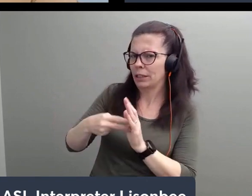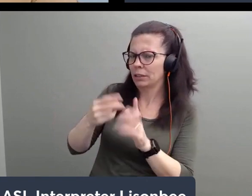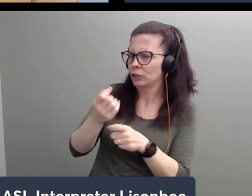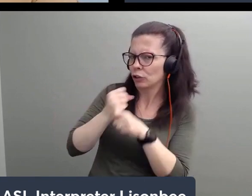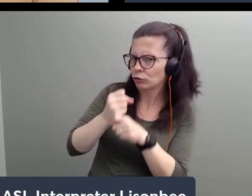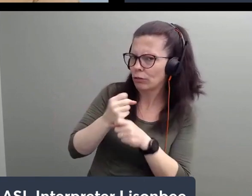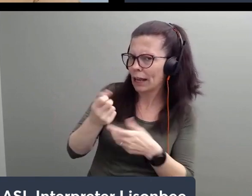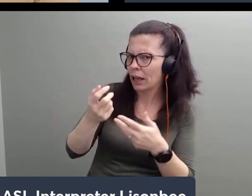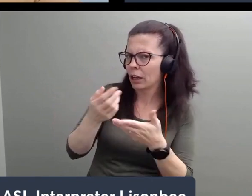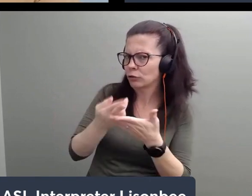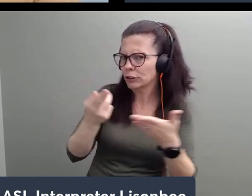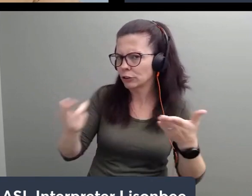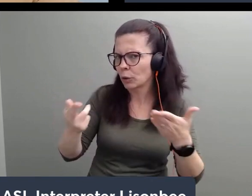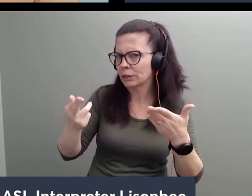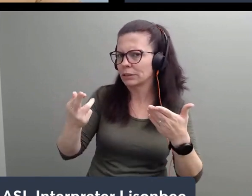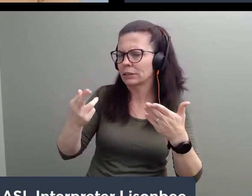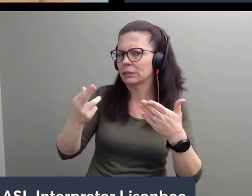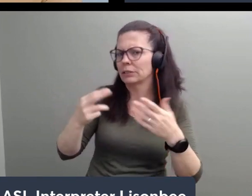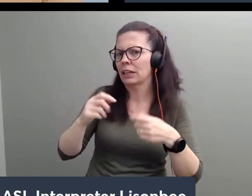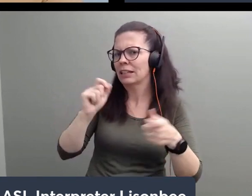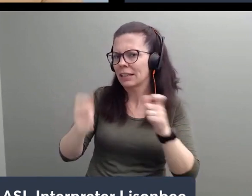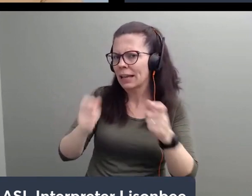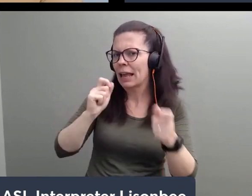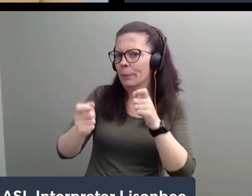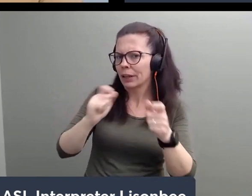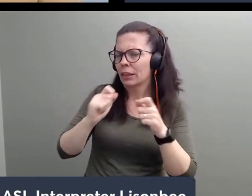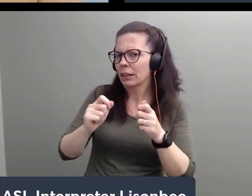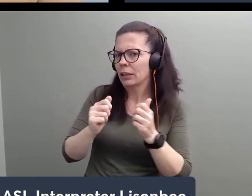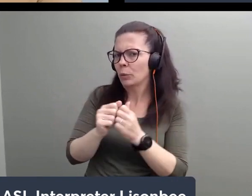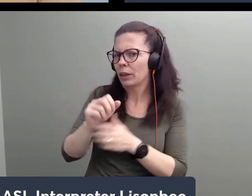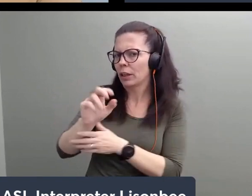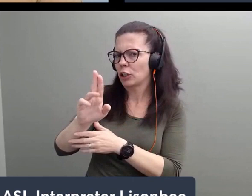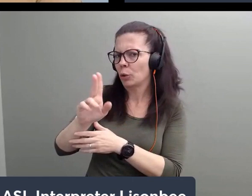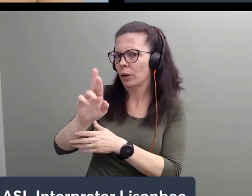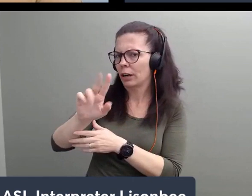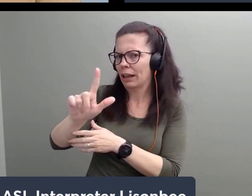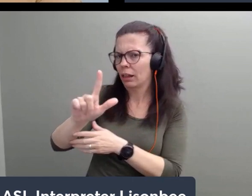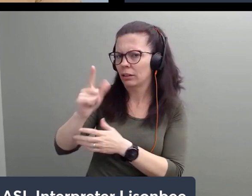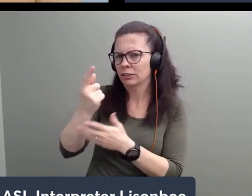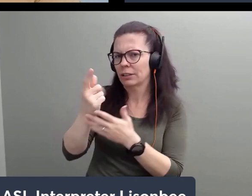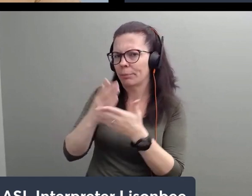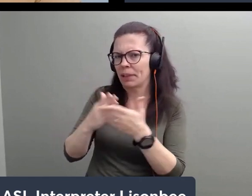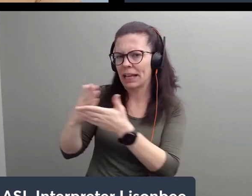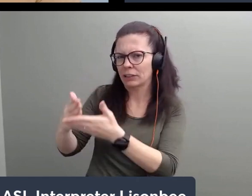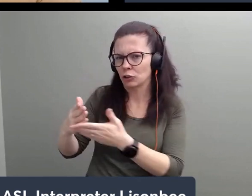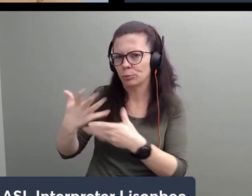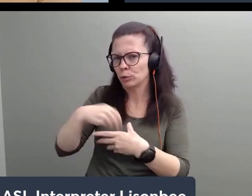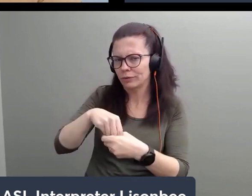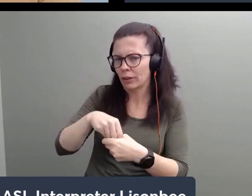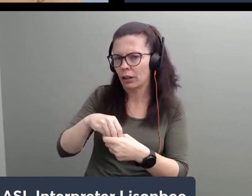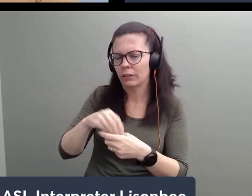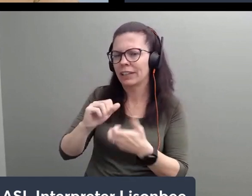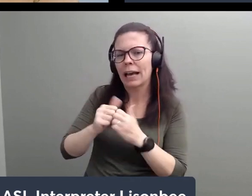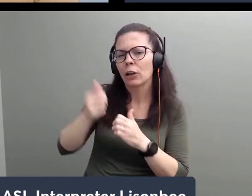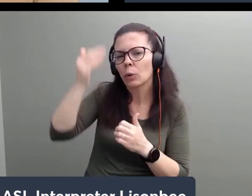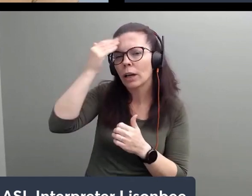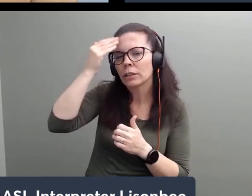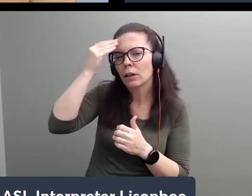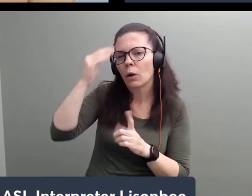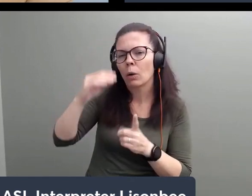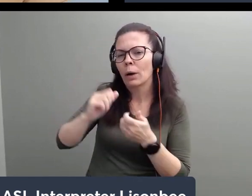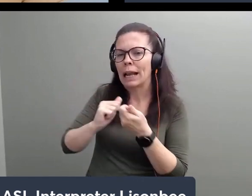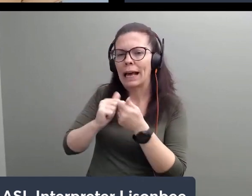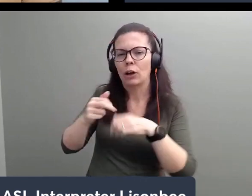a URL or some attribute to it, how do I know what those attributes are and how do I create references to